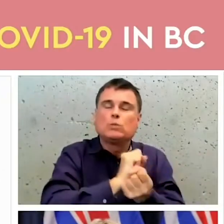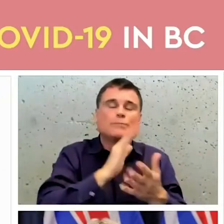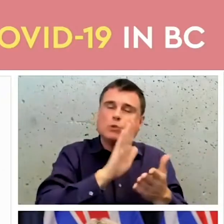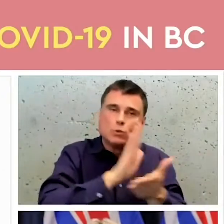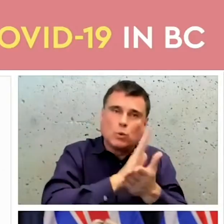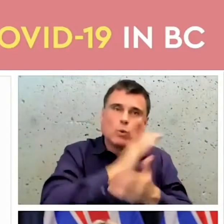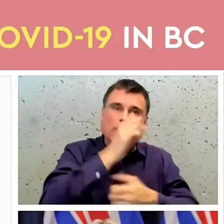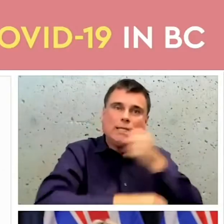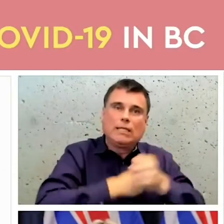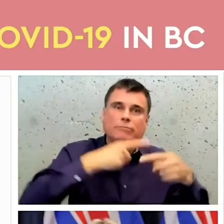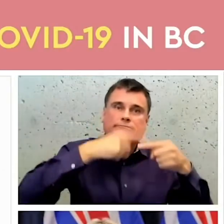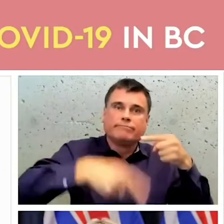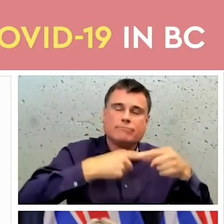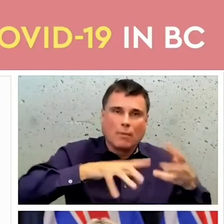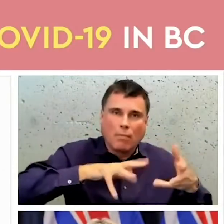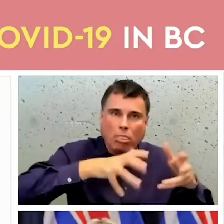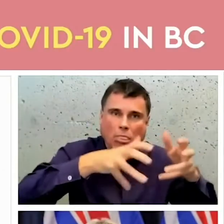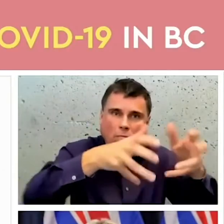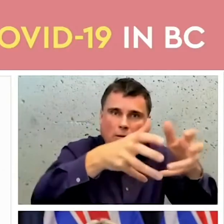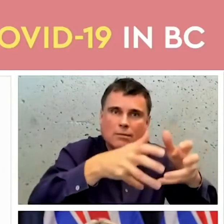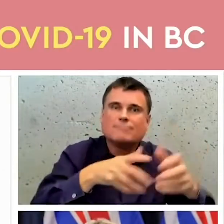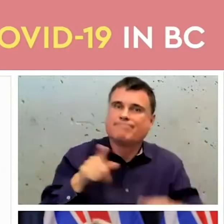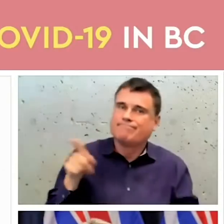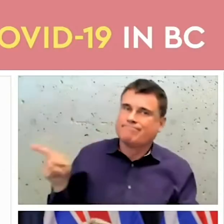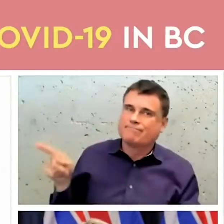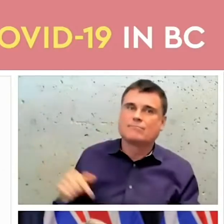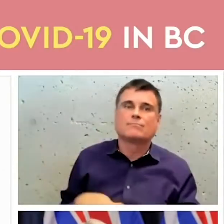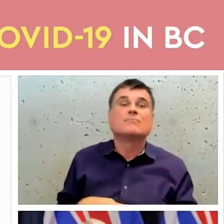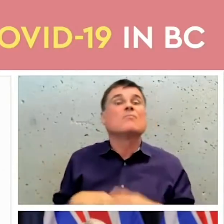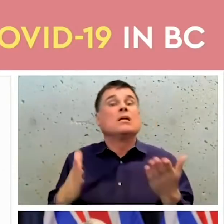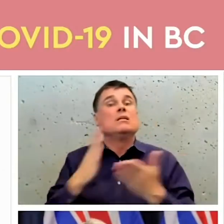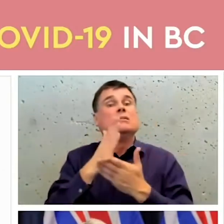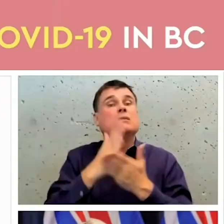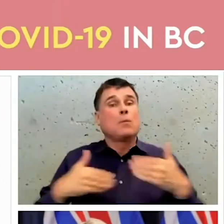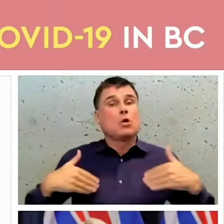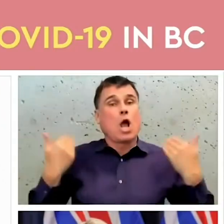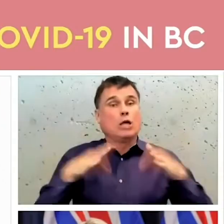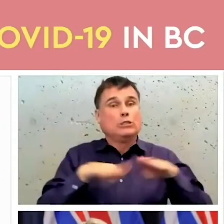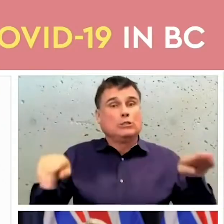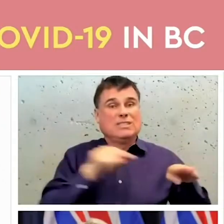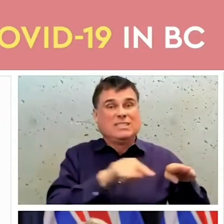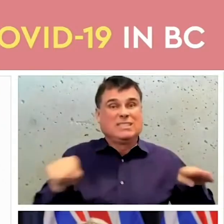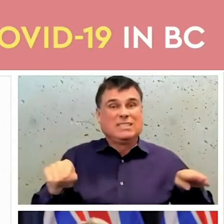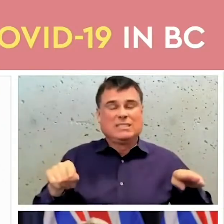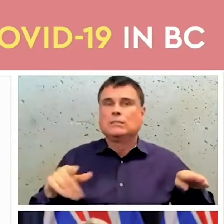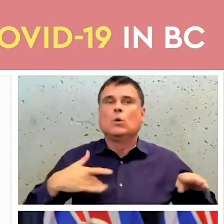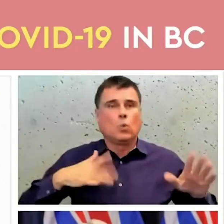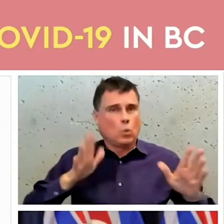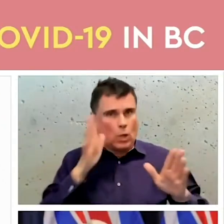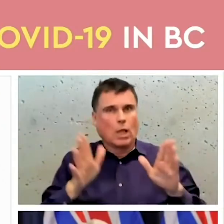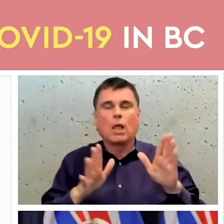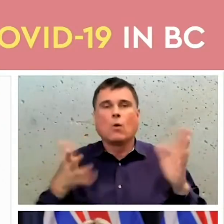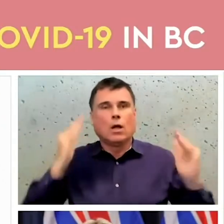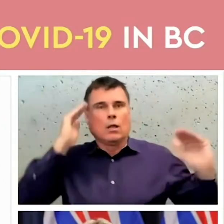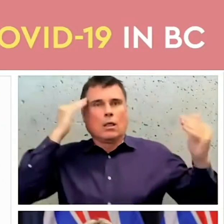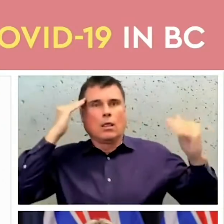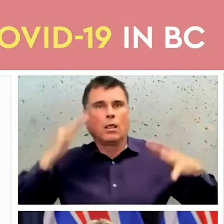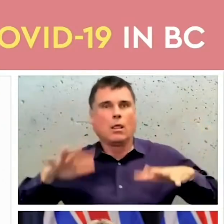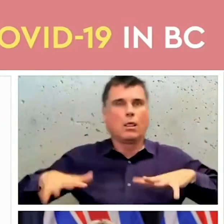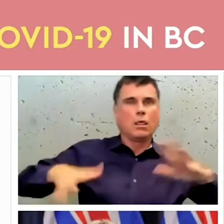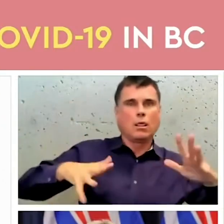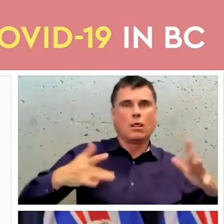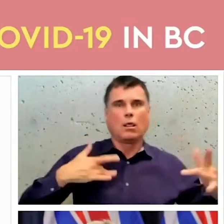illness. And that's something that I also hear from young children, that they are anxious about bringing this virus home and making